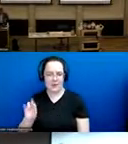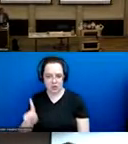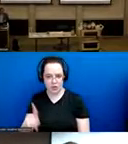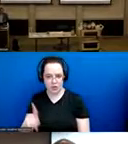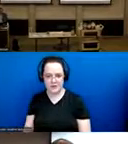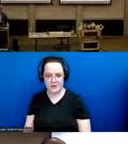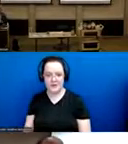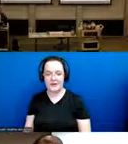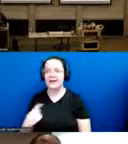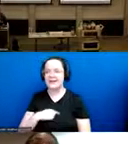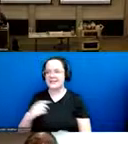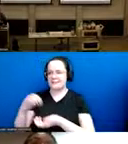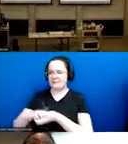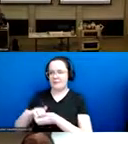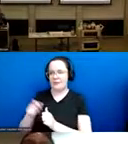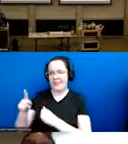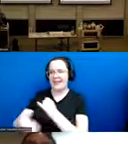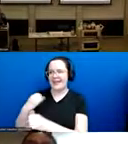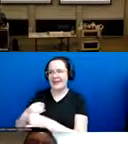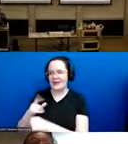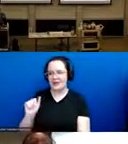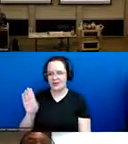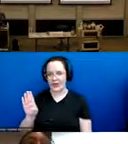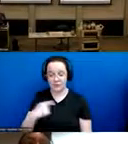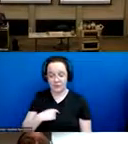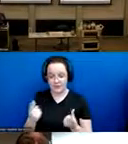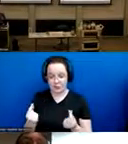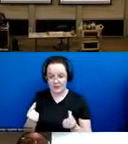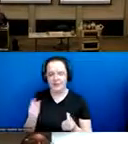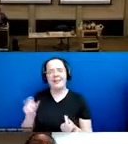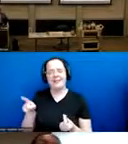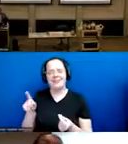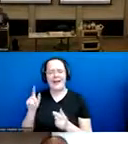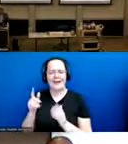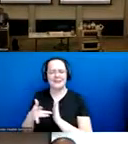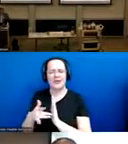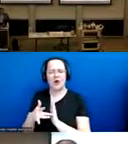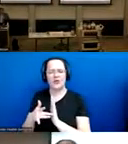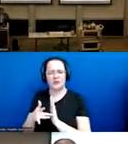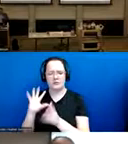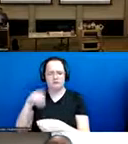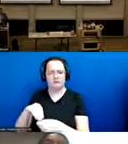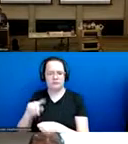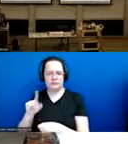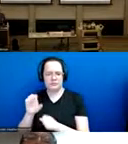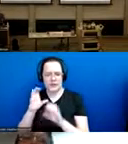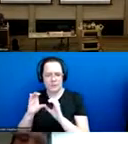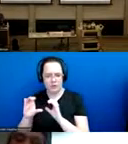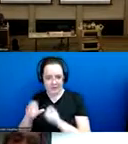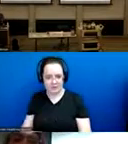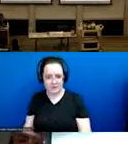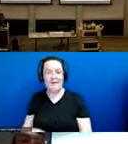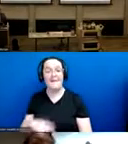Brookhaven National Lab is we want to bring this technology into the telecom. And we also want to develop the mechanisms